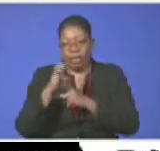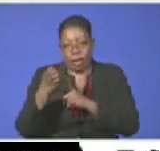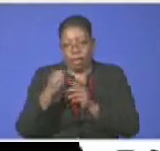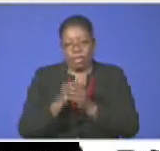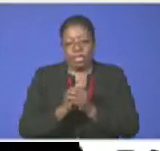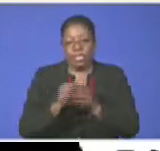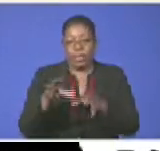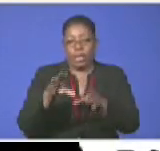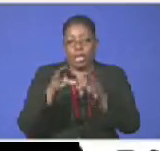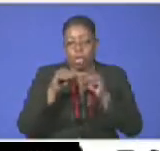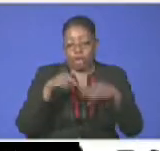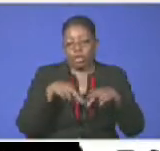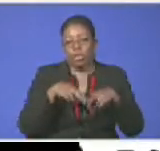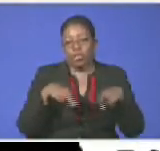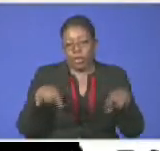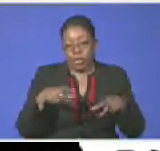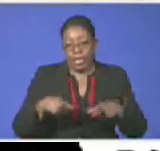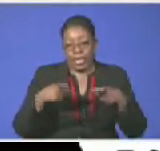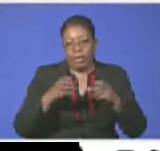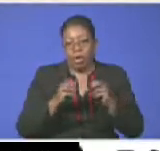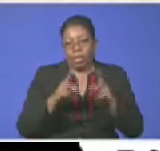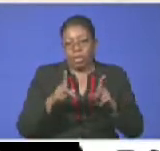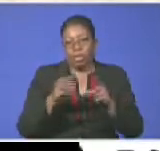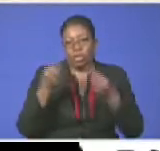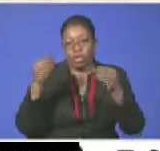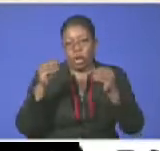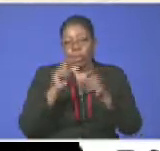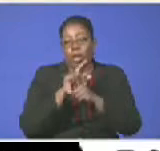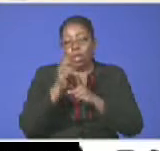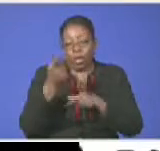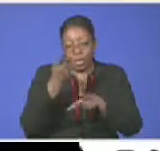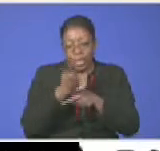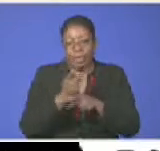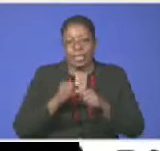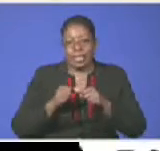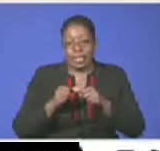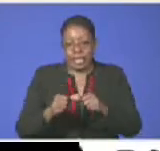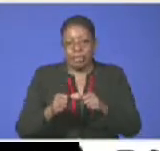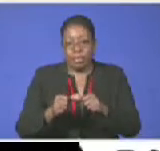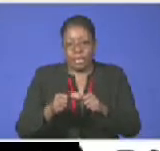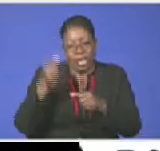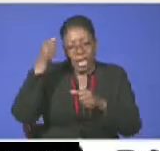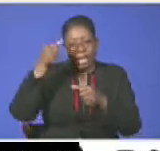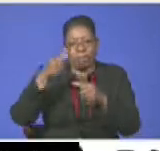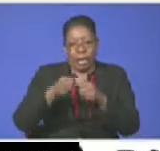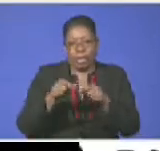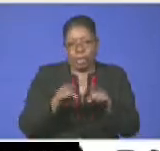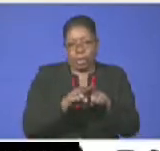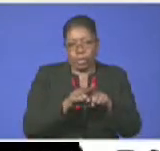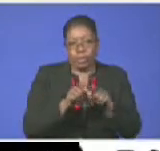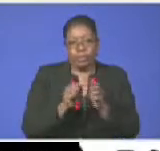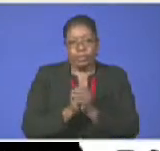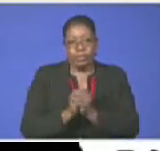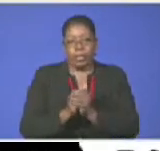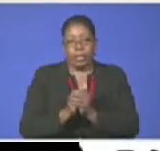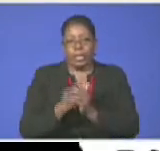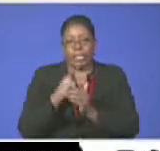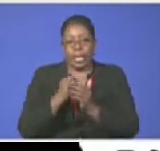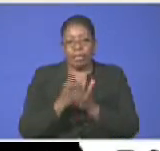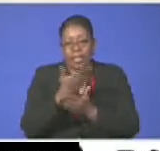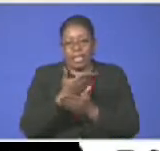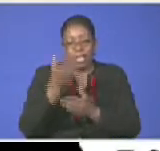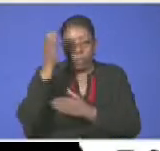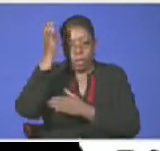say, provides an opportunity to shop local and keep sustainability in mind as well. Things that we're concerned